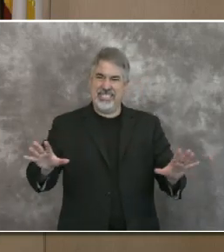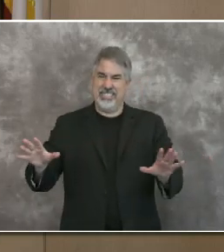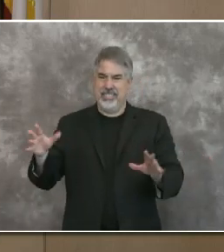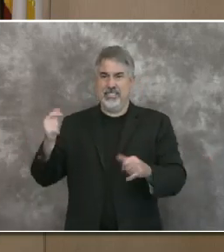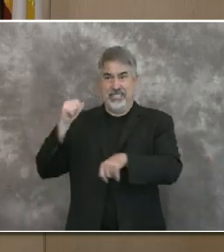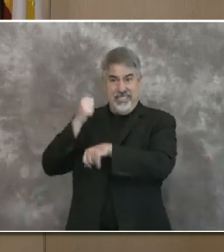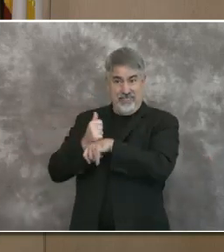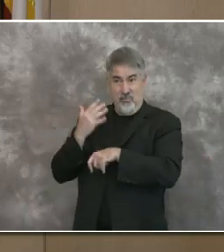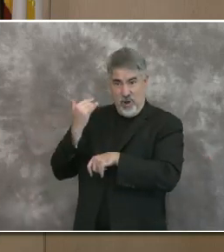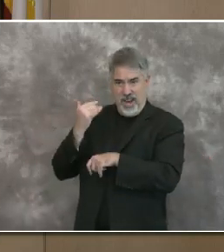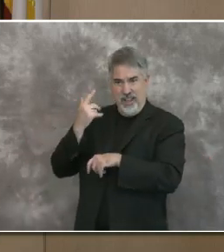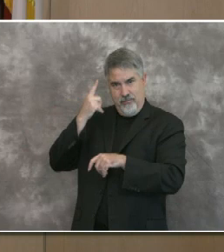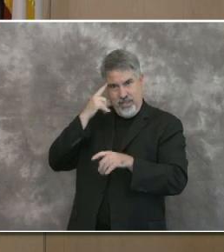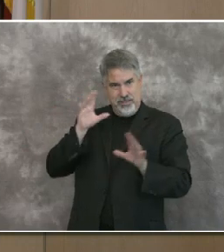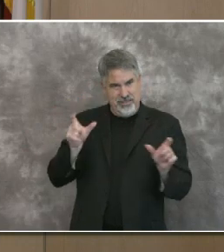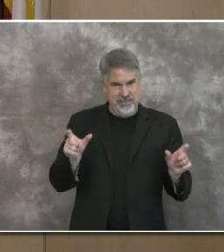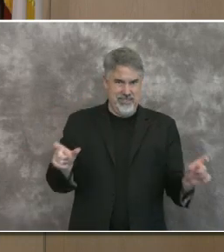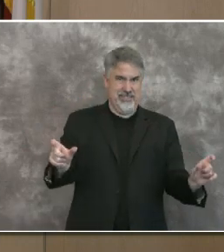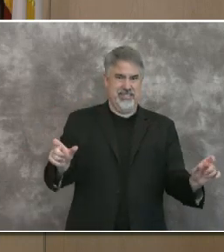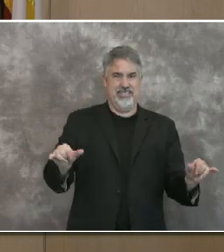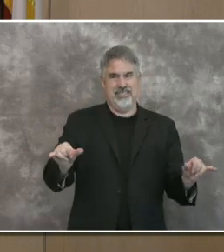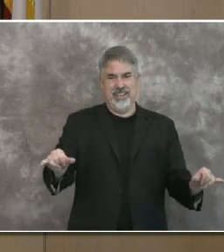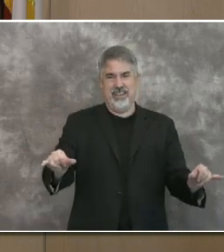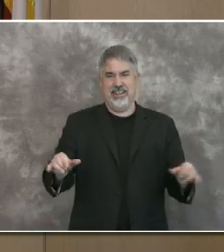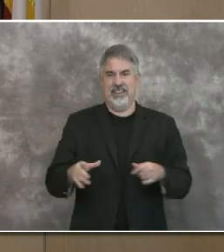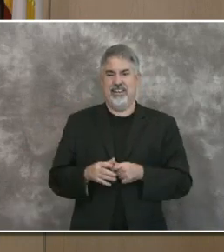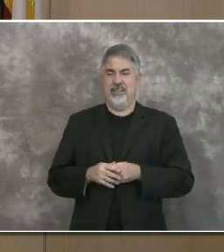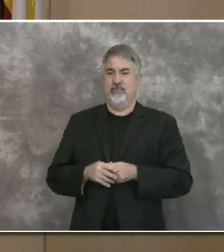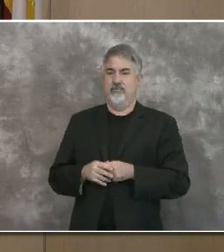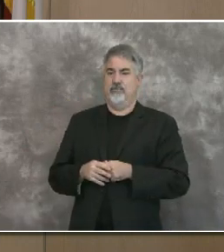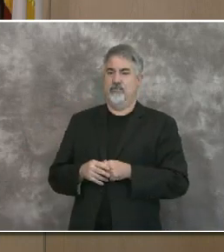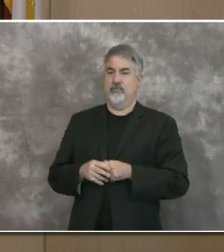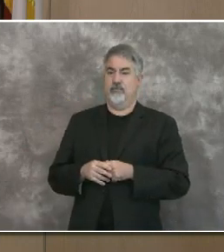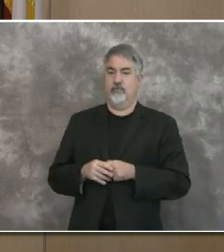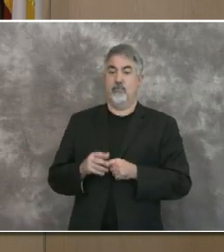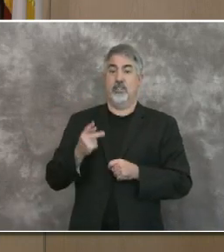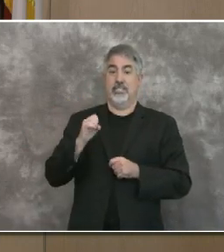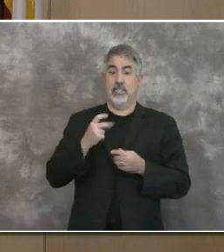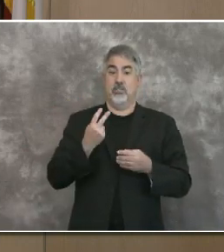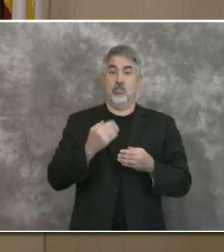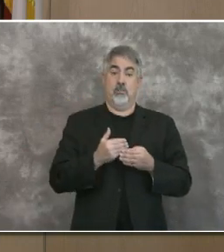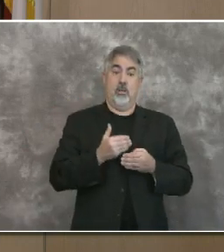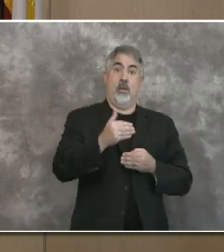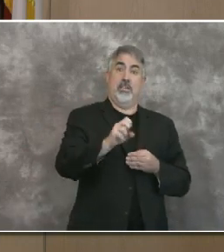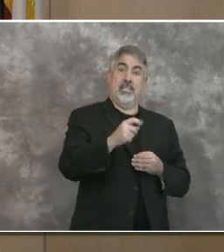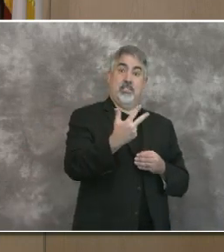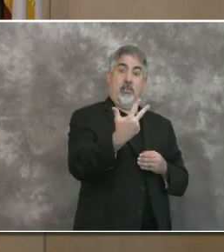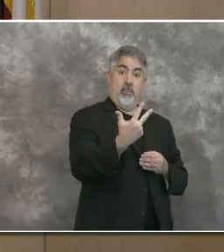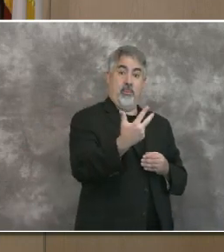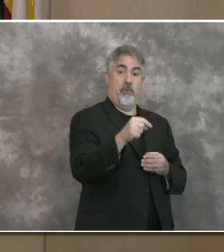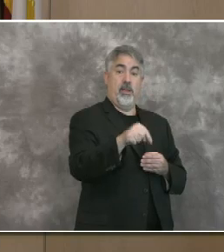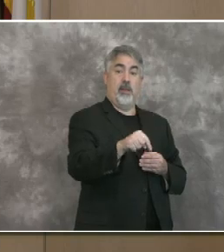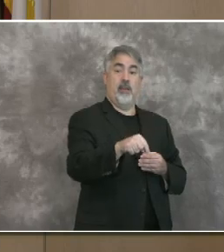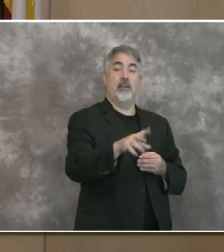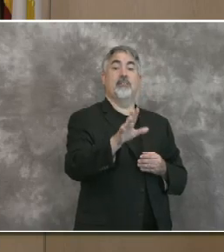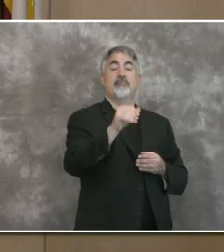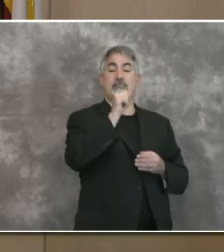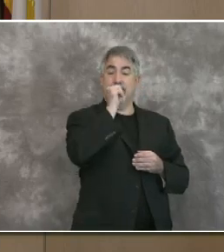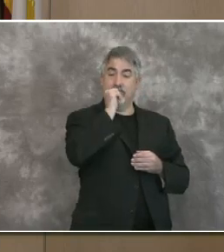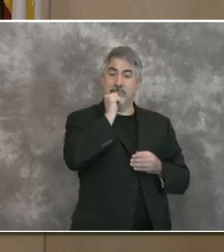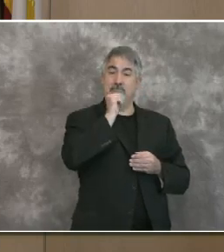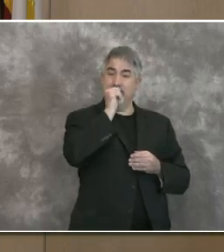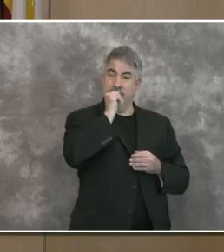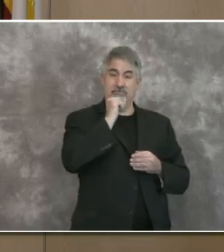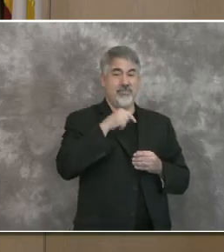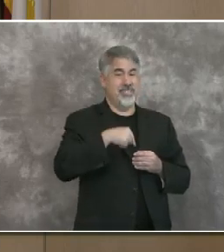have changed to transition from stage 2 to stage 3. So please understand, we will never